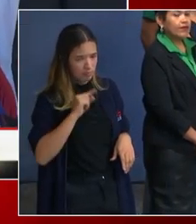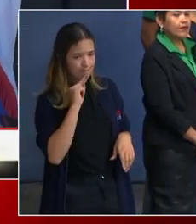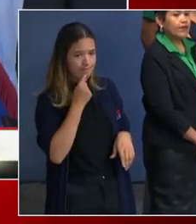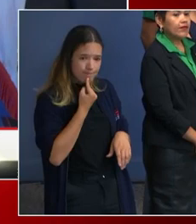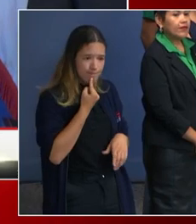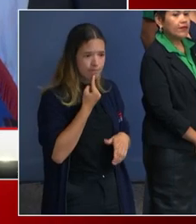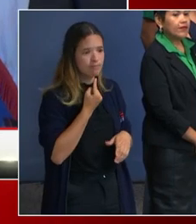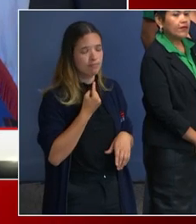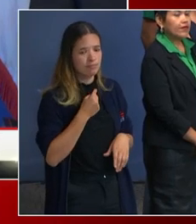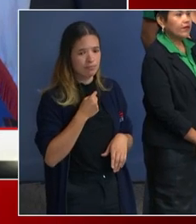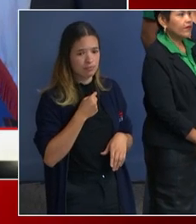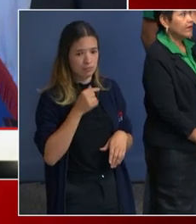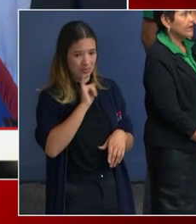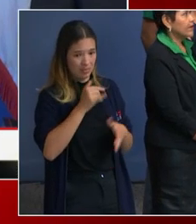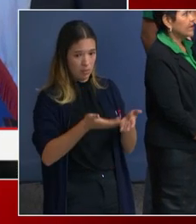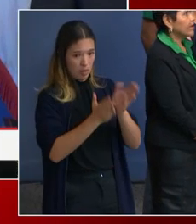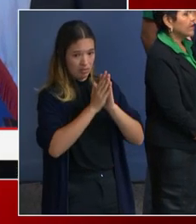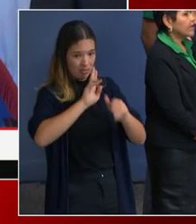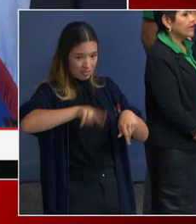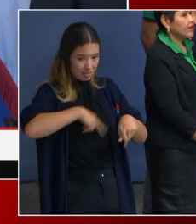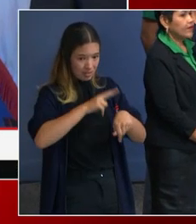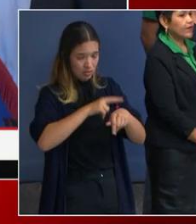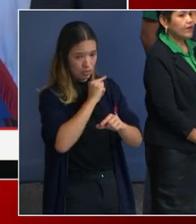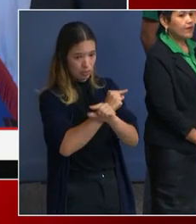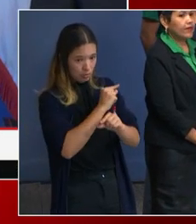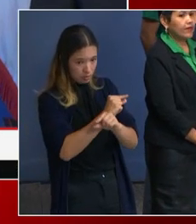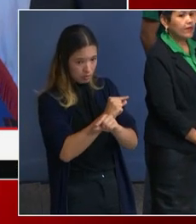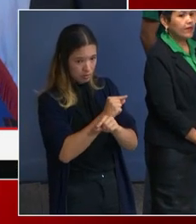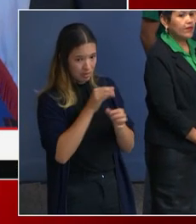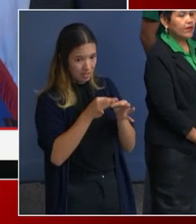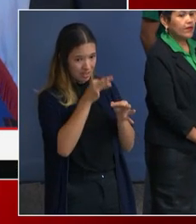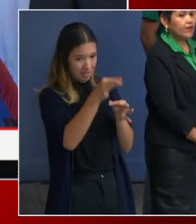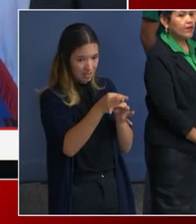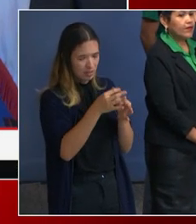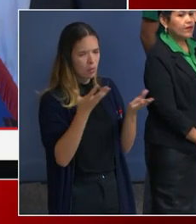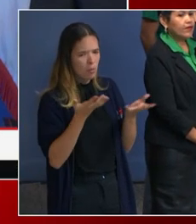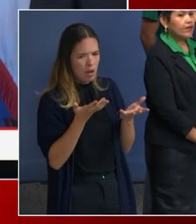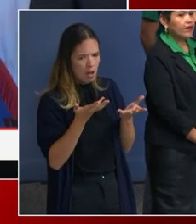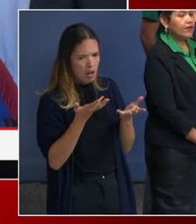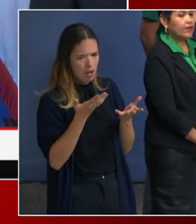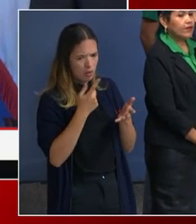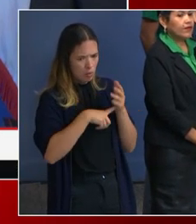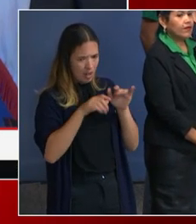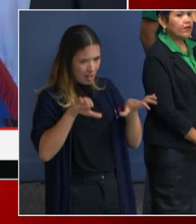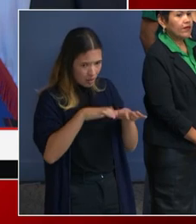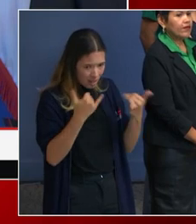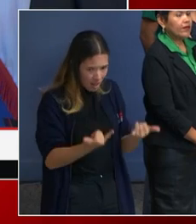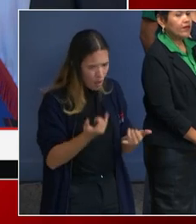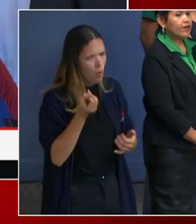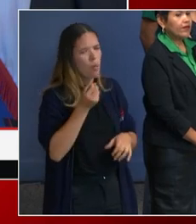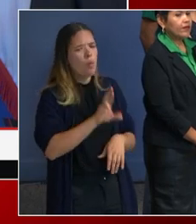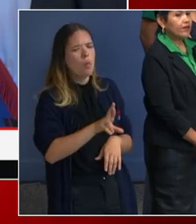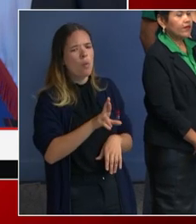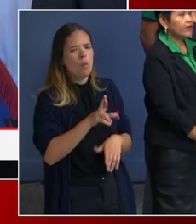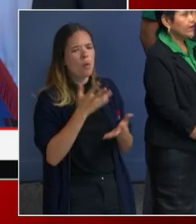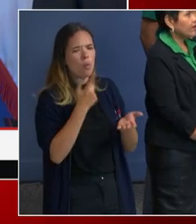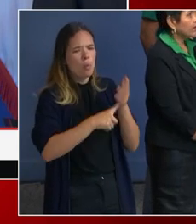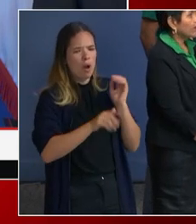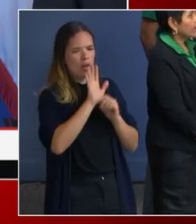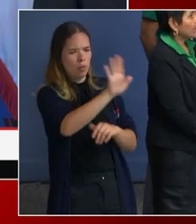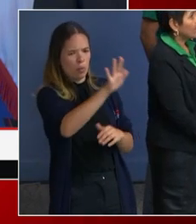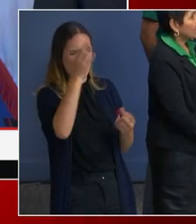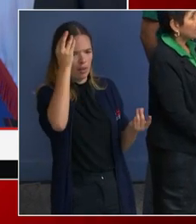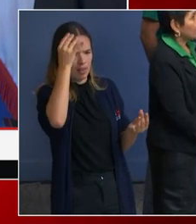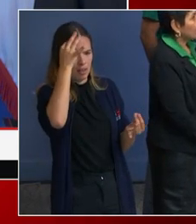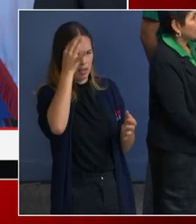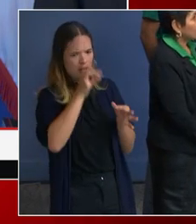and delay in doing something that she's doing now. What are your thoughts about it taking this long and what's led up to this? We have